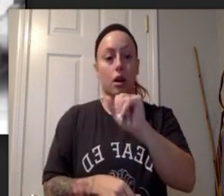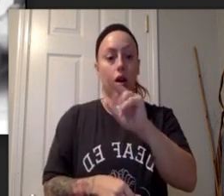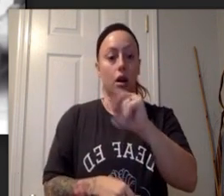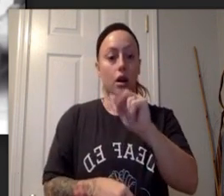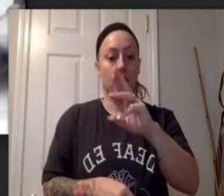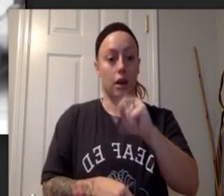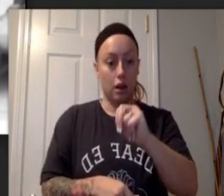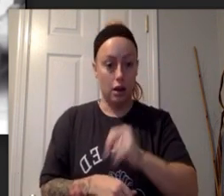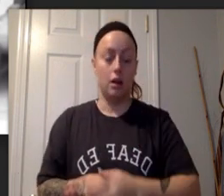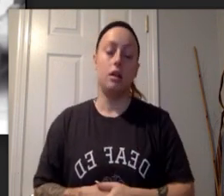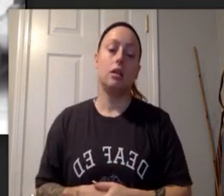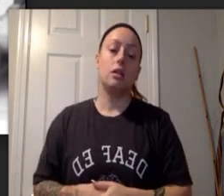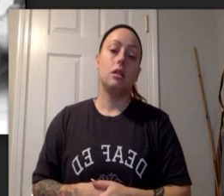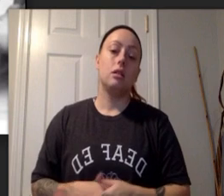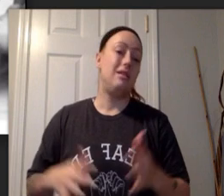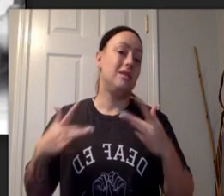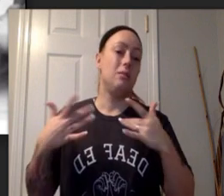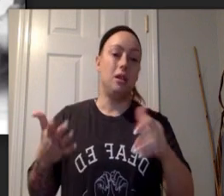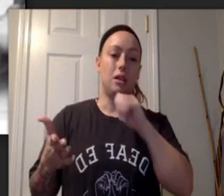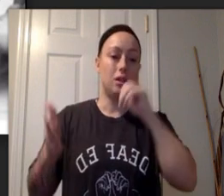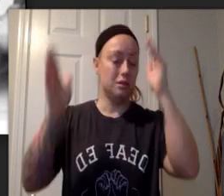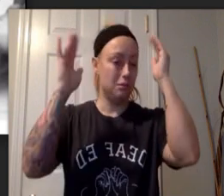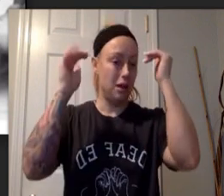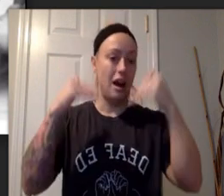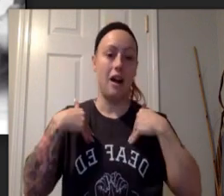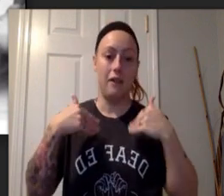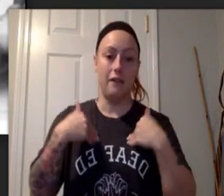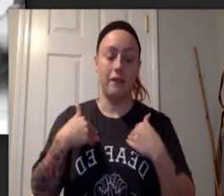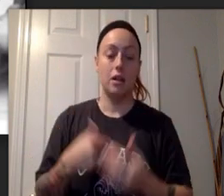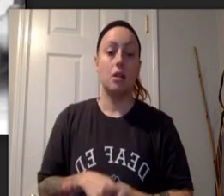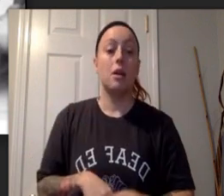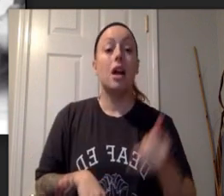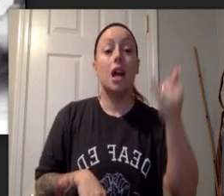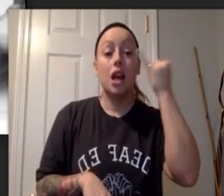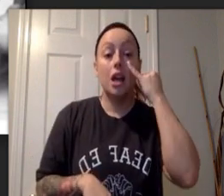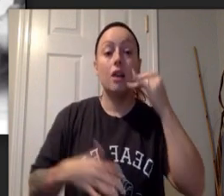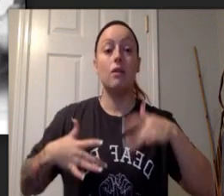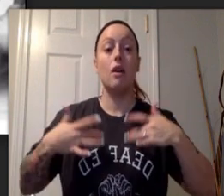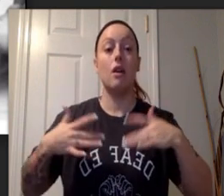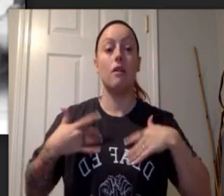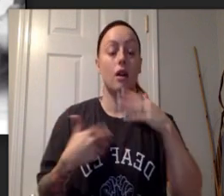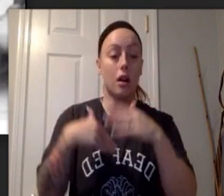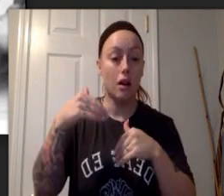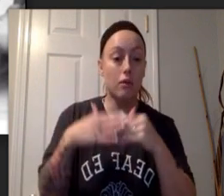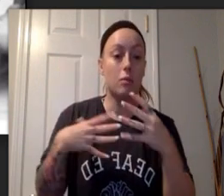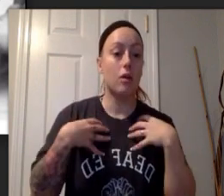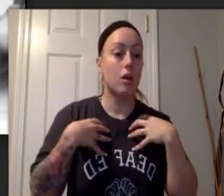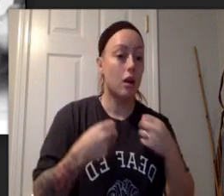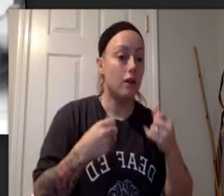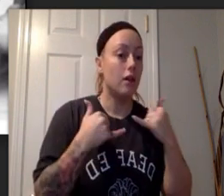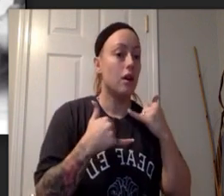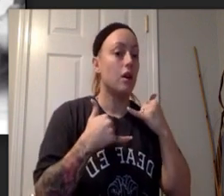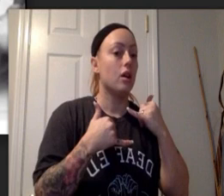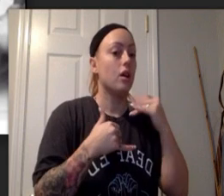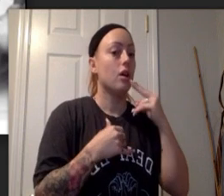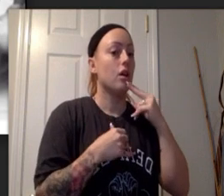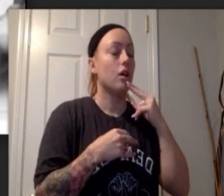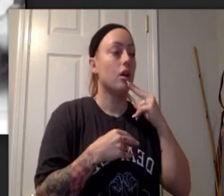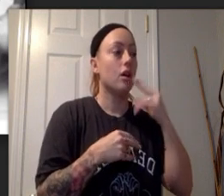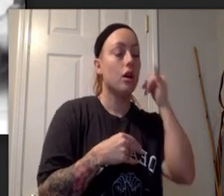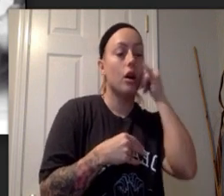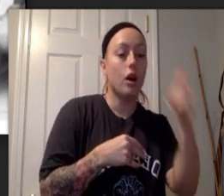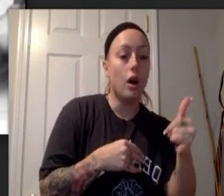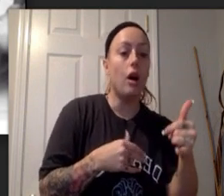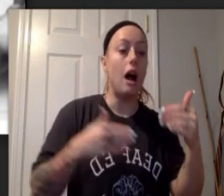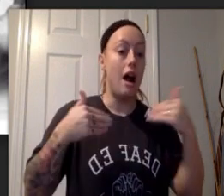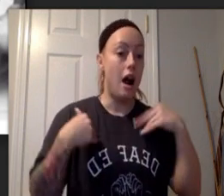not expecting you to have it. So, sure. on the one hand, if you feel comfortable and confident, you can call 911 and say, I have Narcan, but I'm